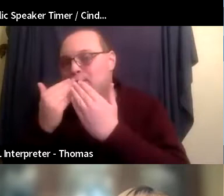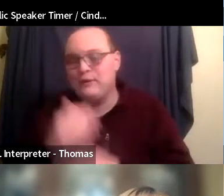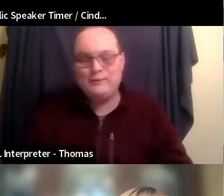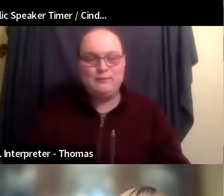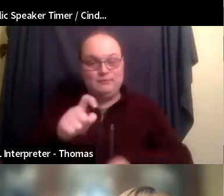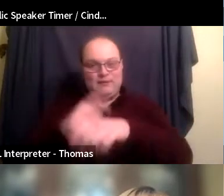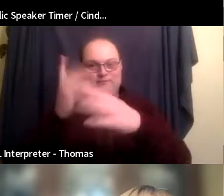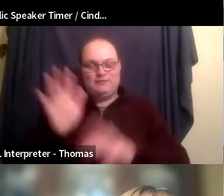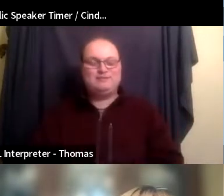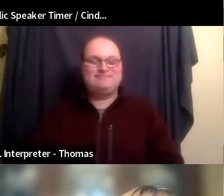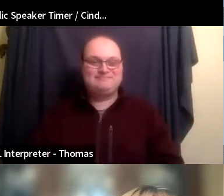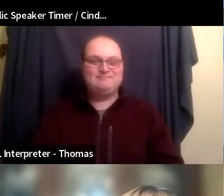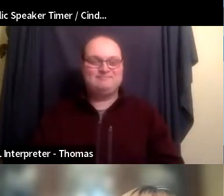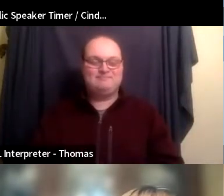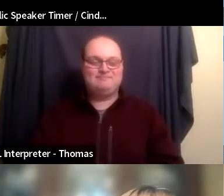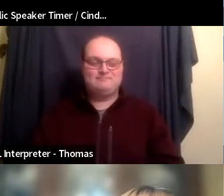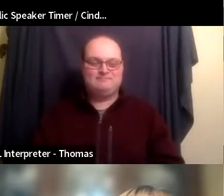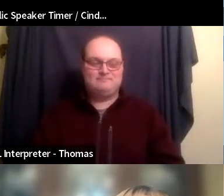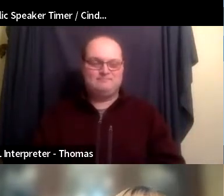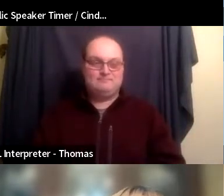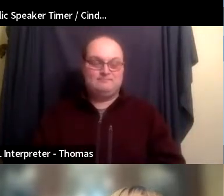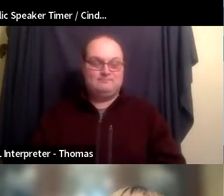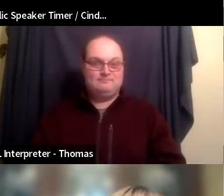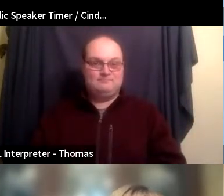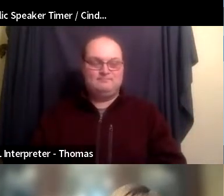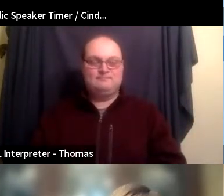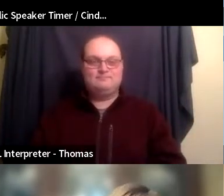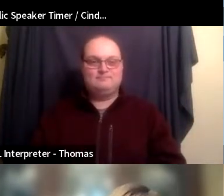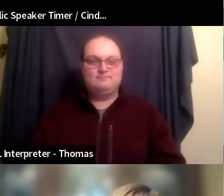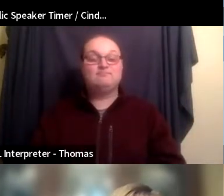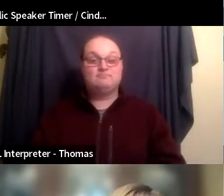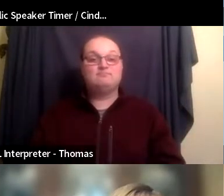Thank you. Your time is up. Thank you very much. Next will be